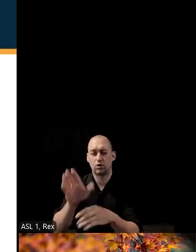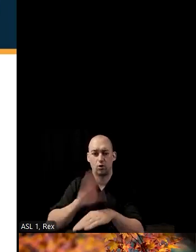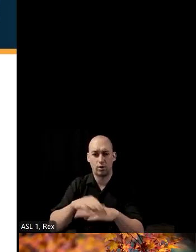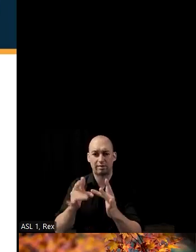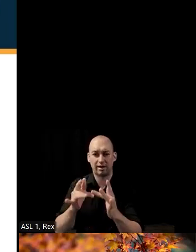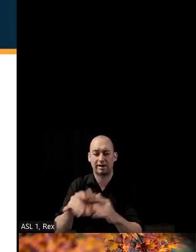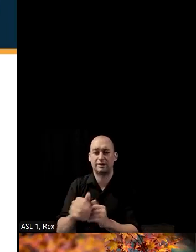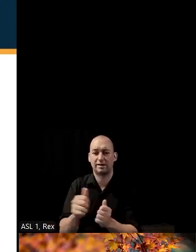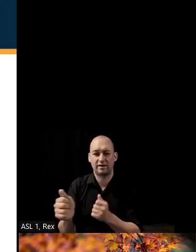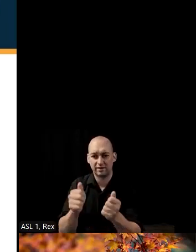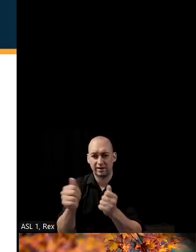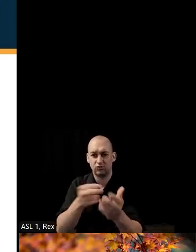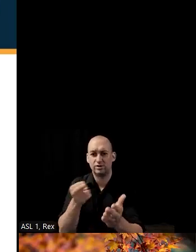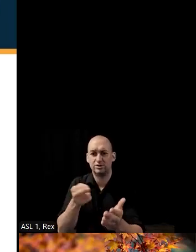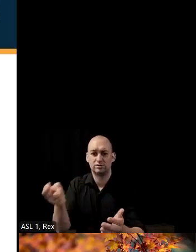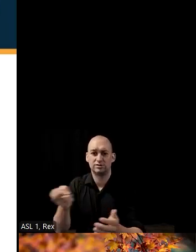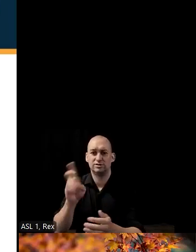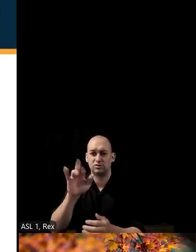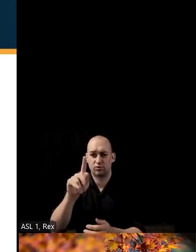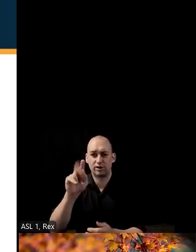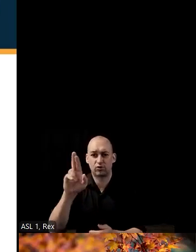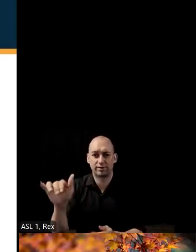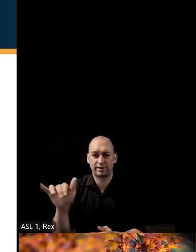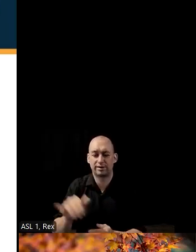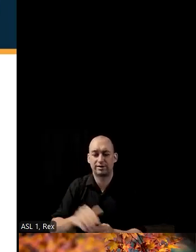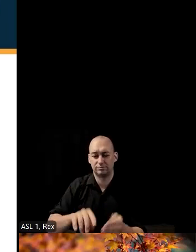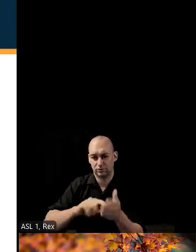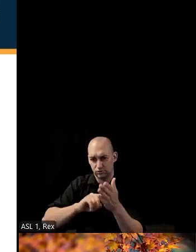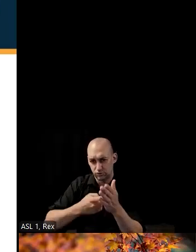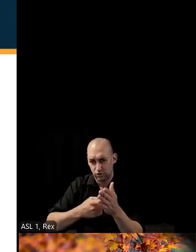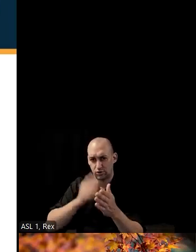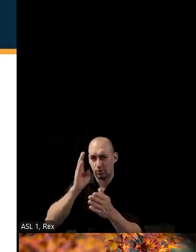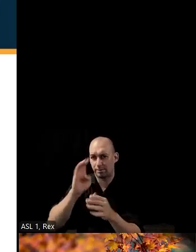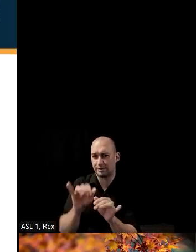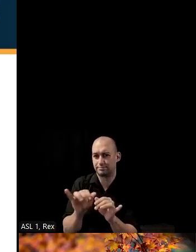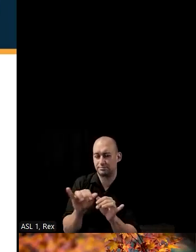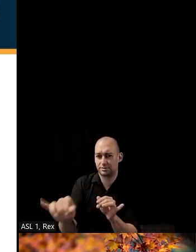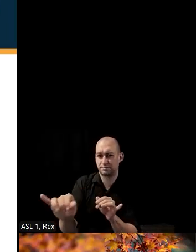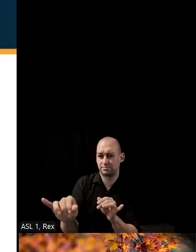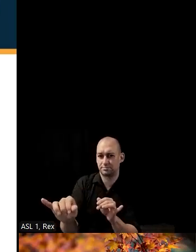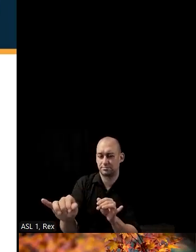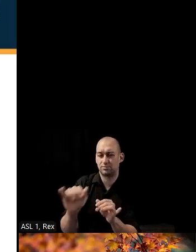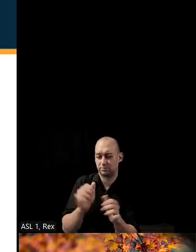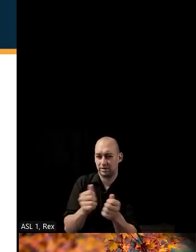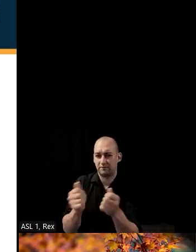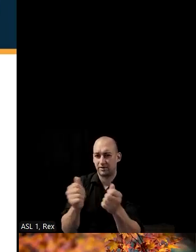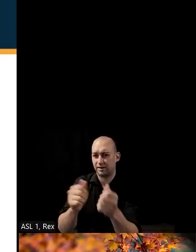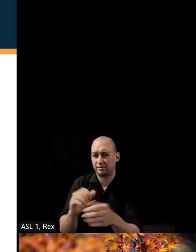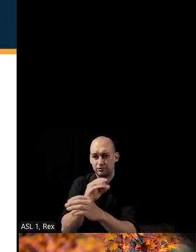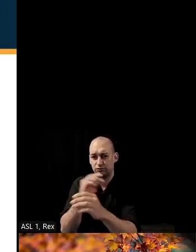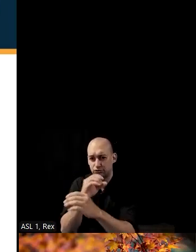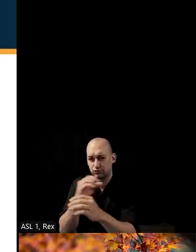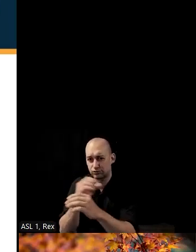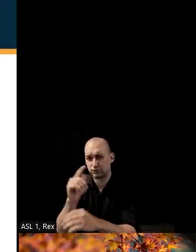navigable resource directory. In its initial stages, it will be static. You can navigate it. You can put in a search term